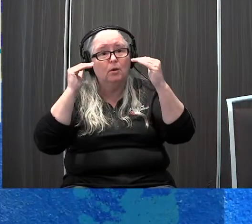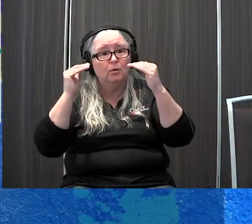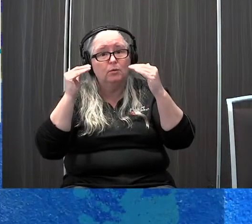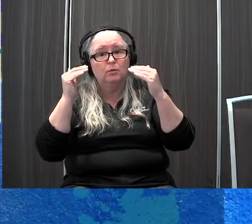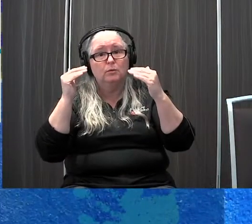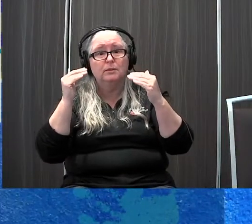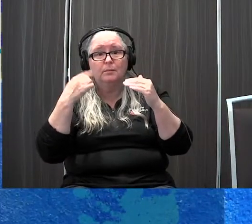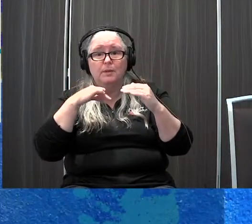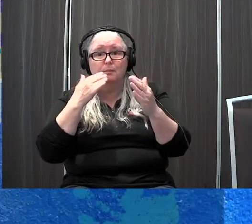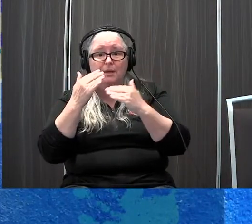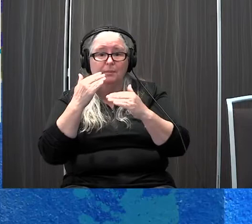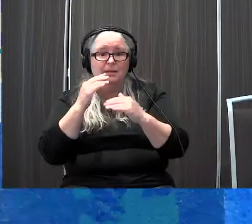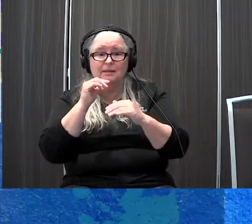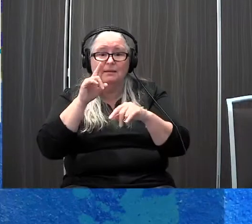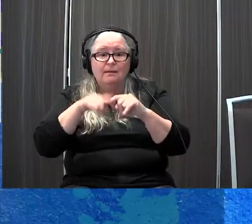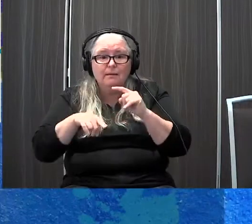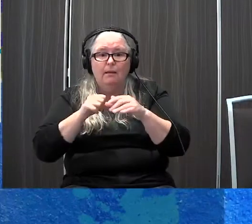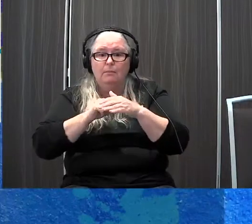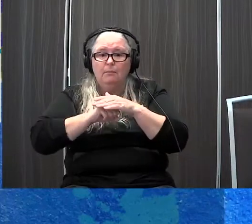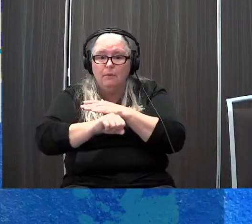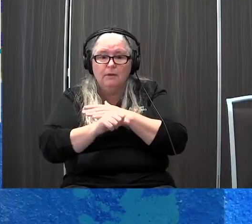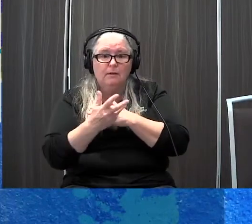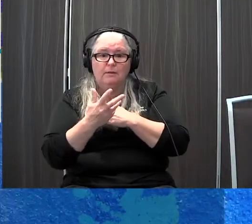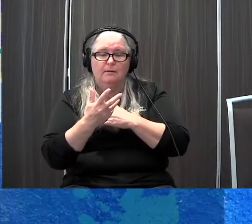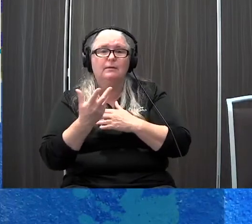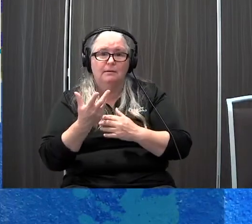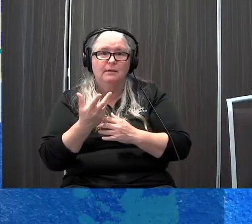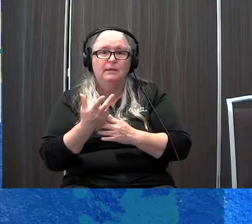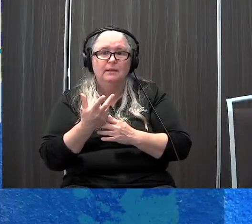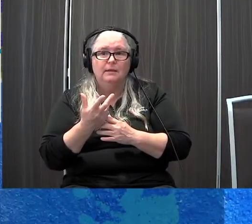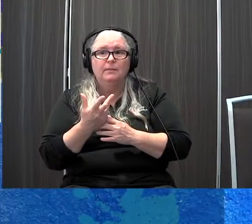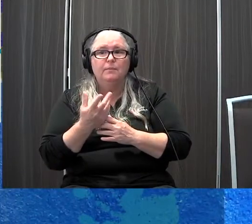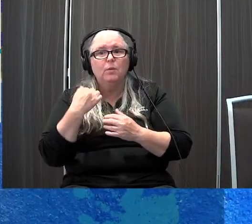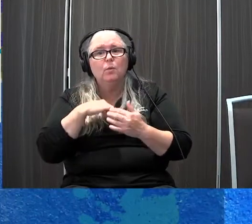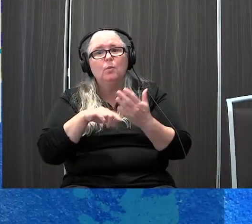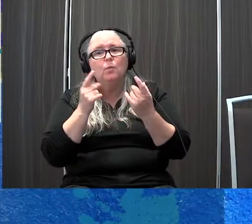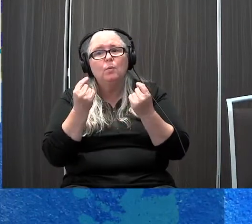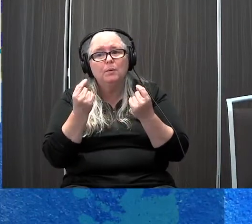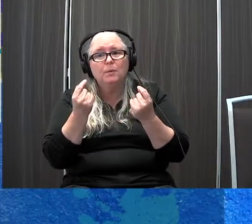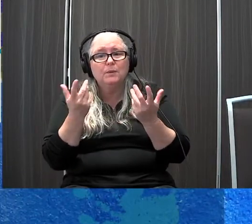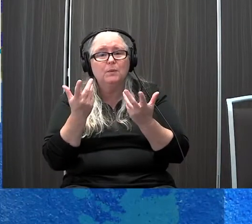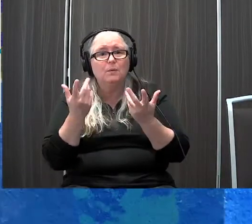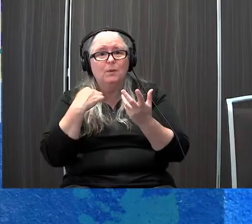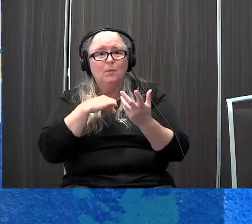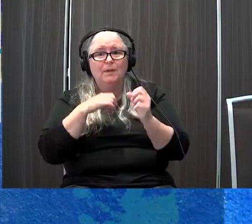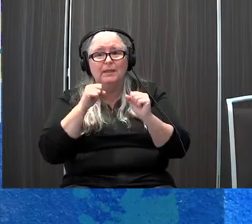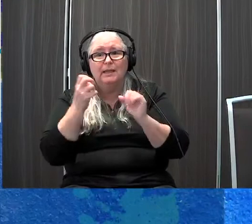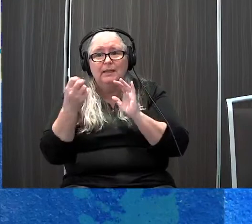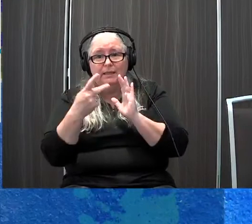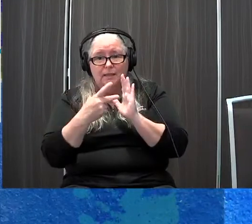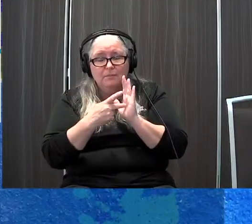be infertility. So what can we do about it? We can give back hormones. So